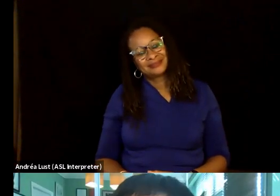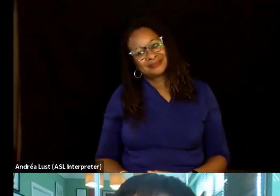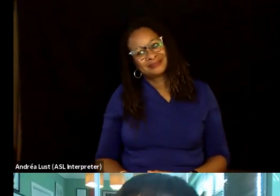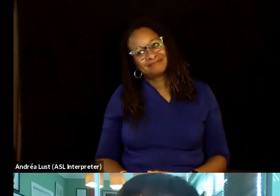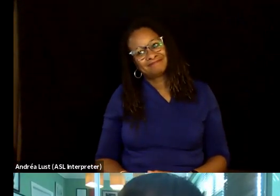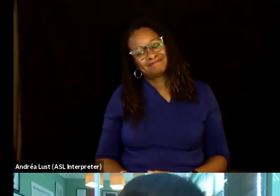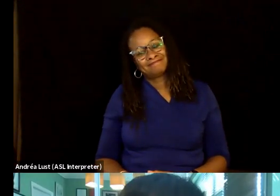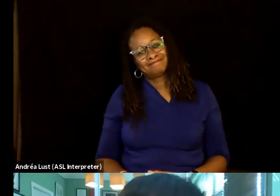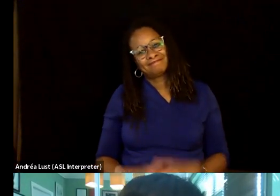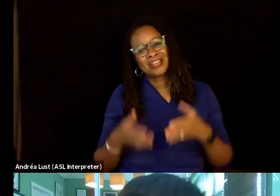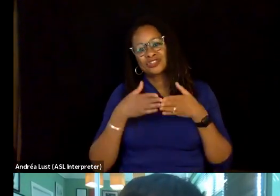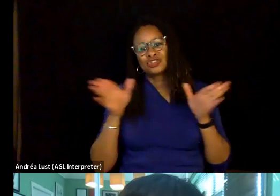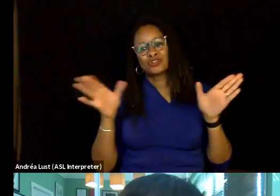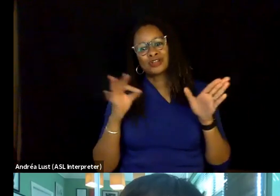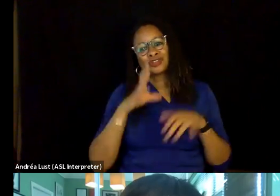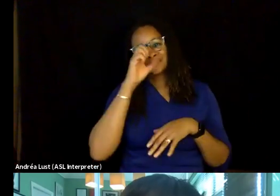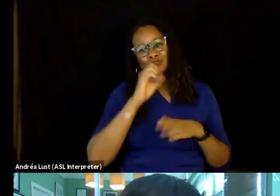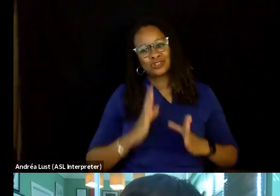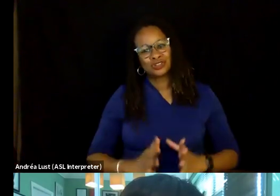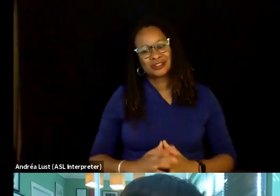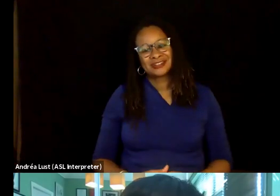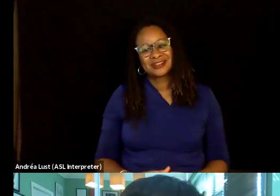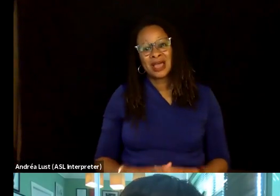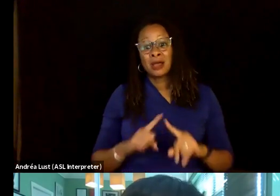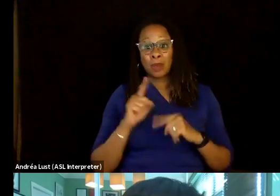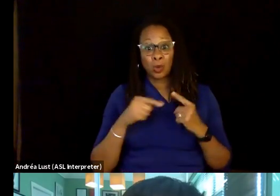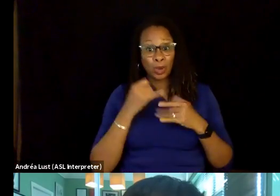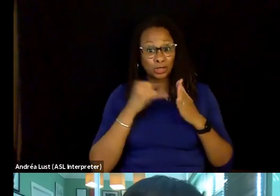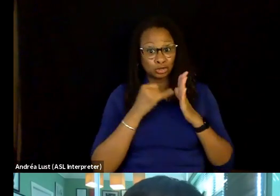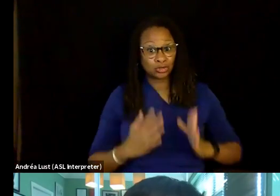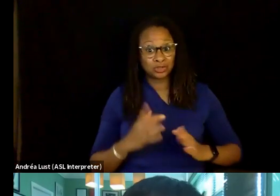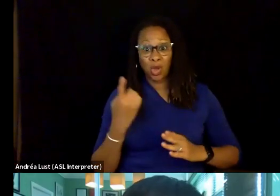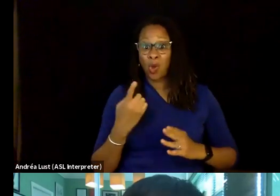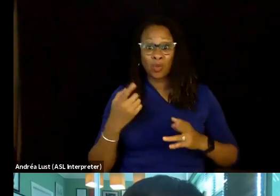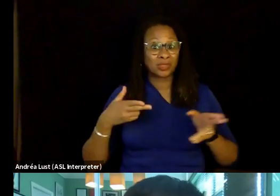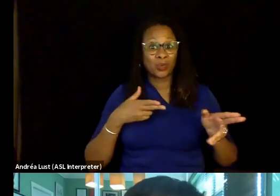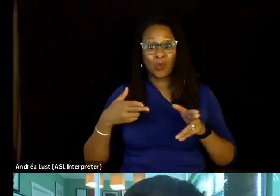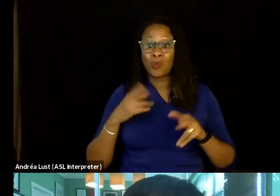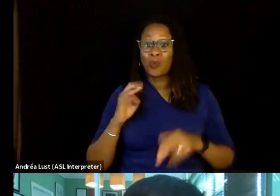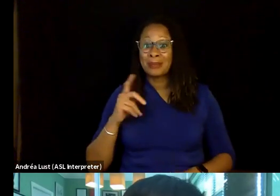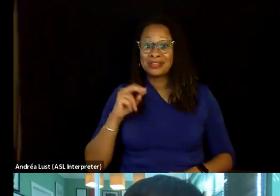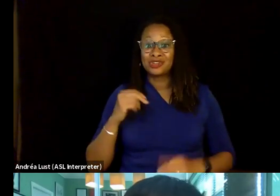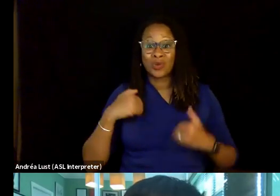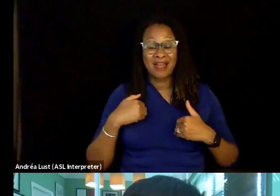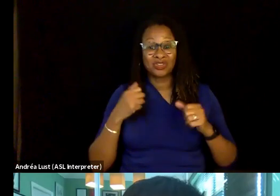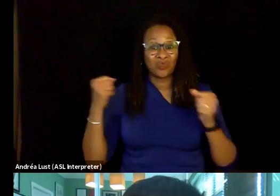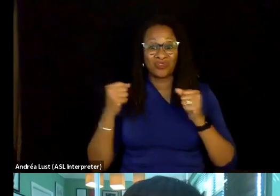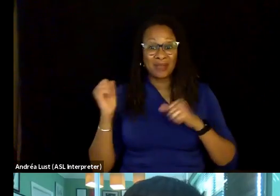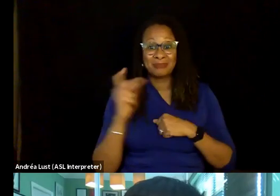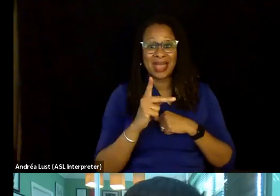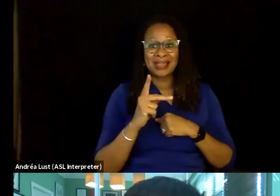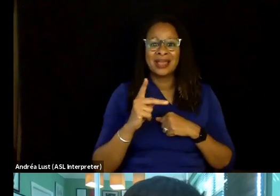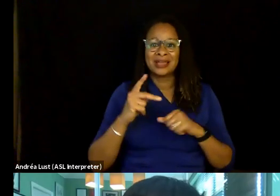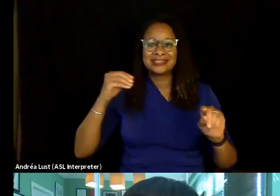the generosity of strangers. But when you're a journalist, the only weapon you have to fight back is to shine the